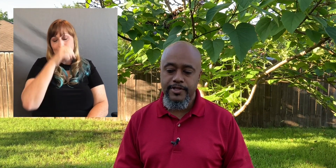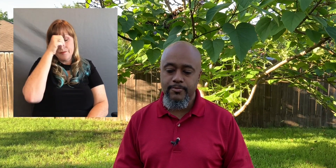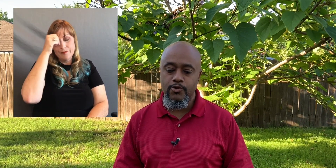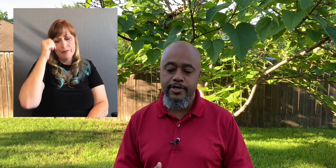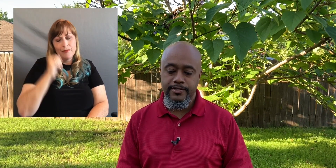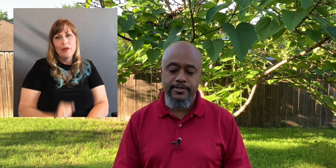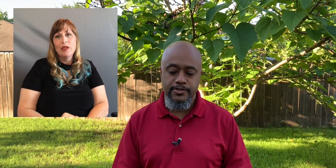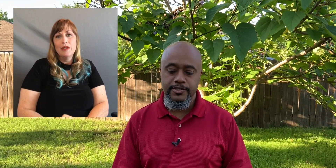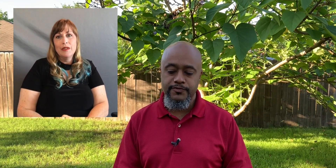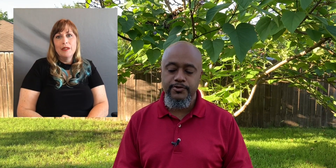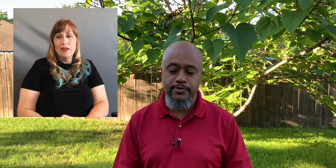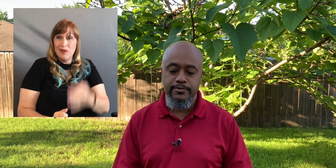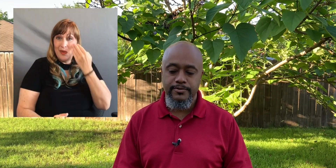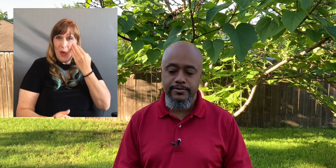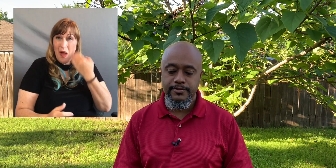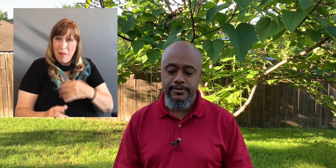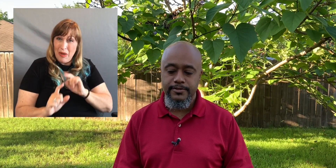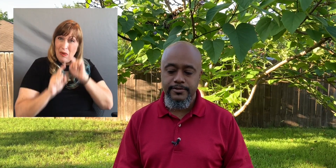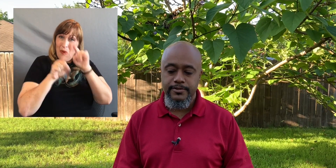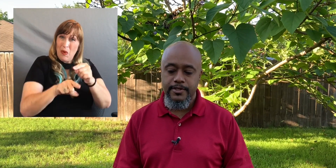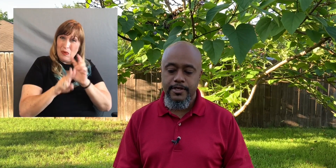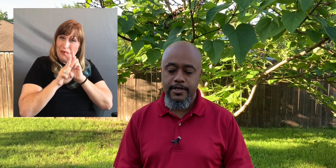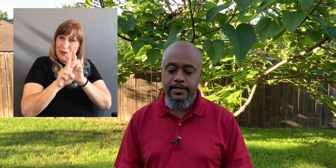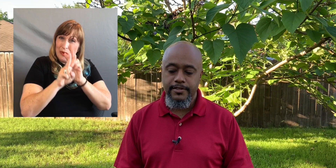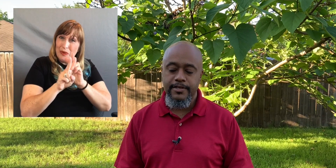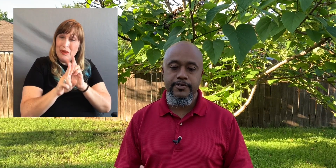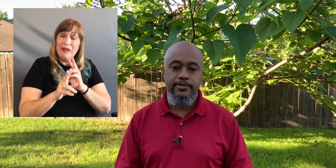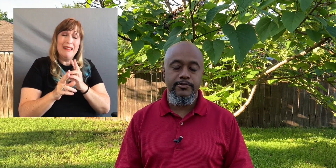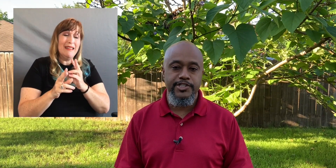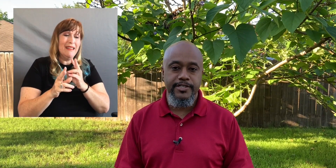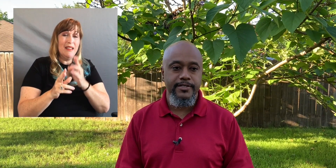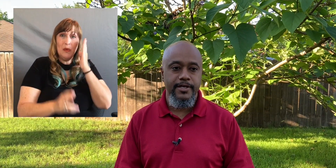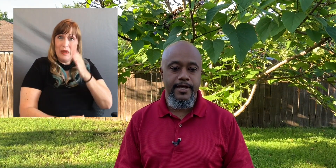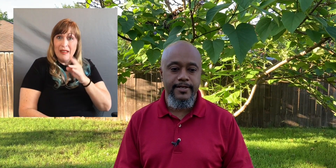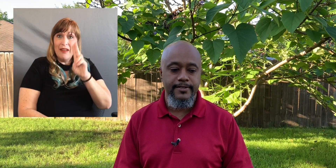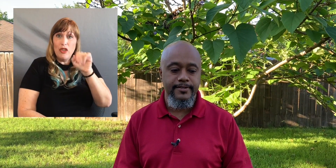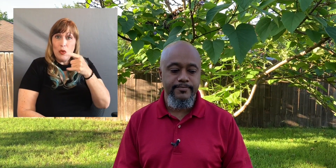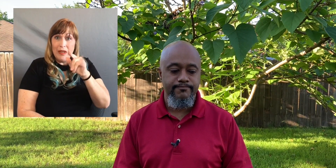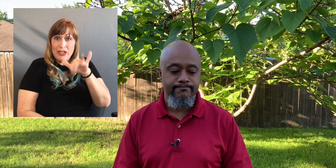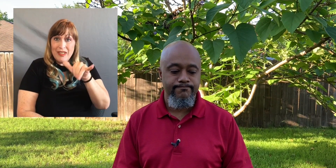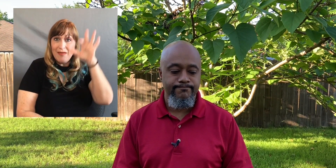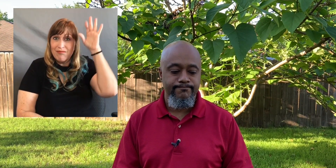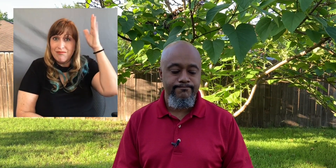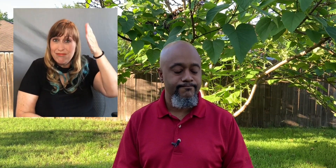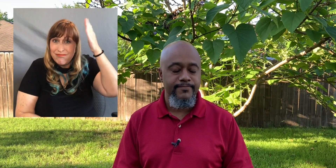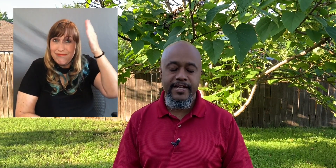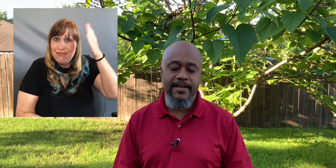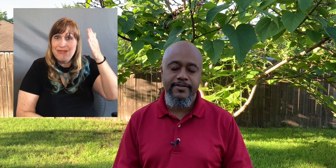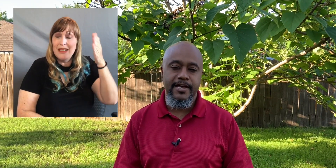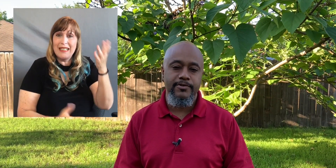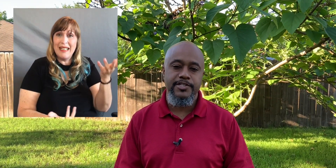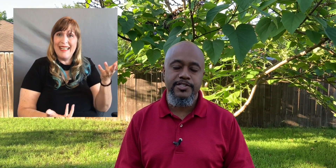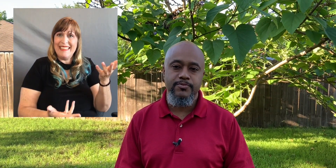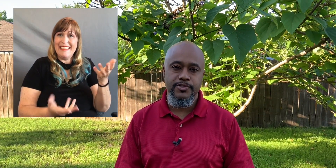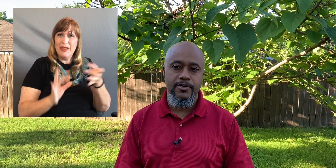To know that I'm going to his funeral and giving the eulogy and not having